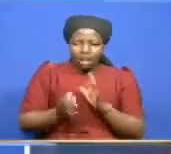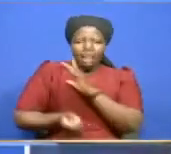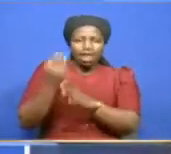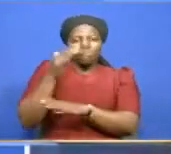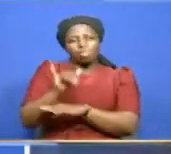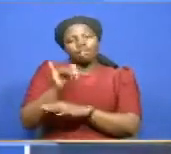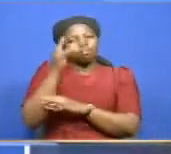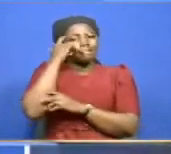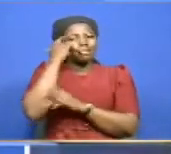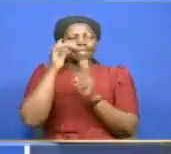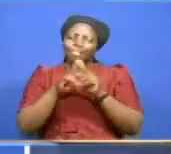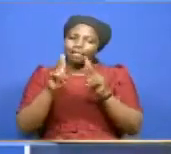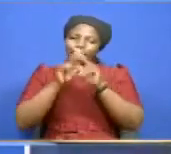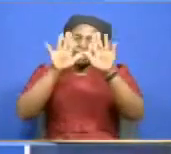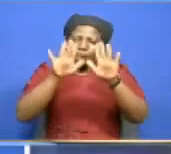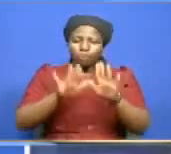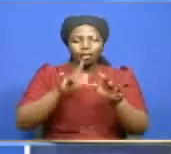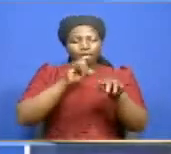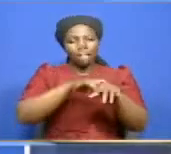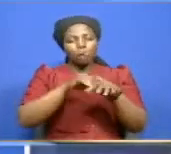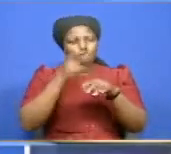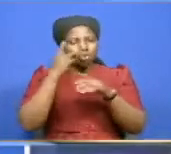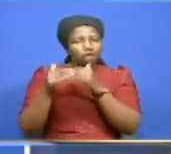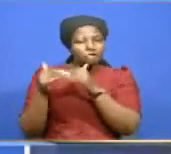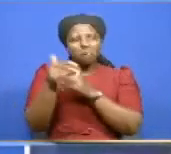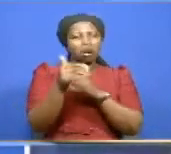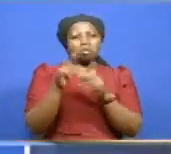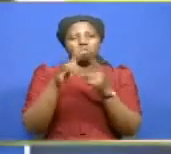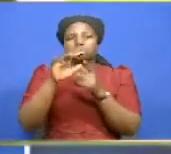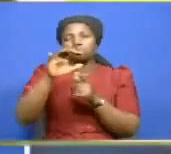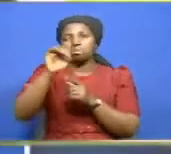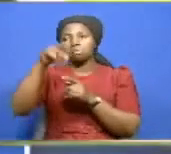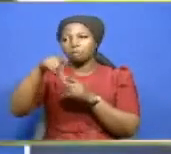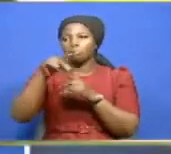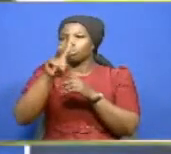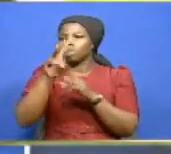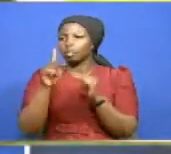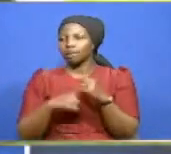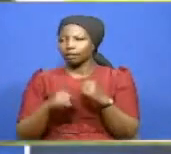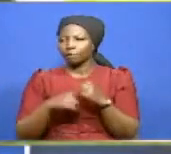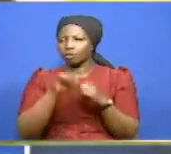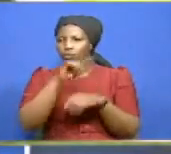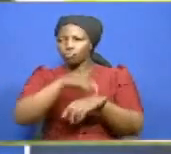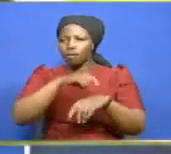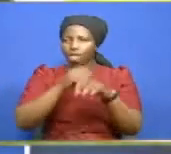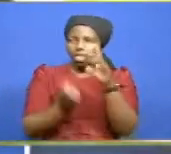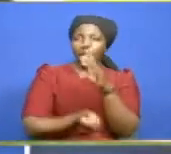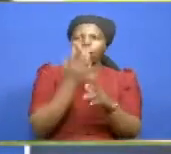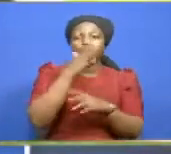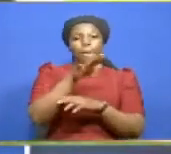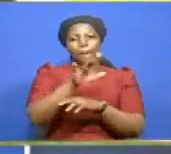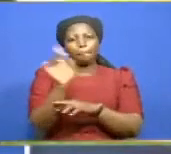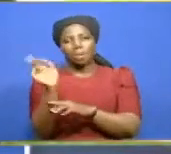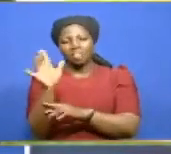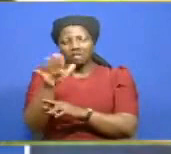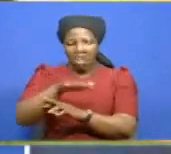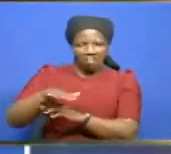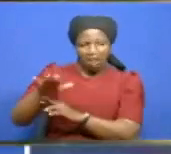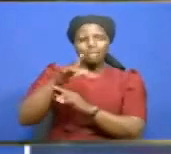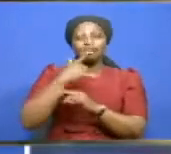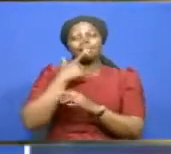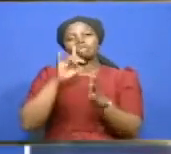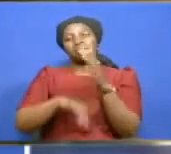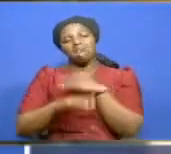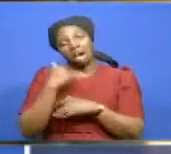think it's so important as we look ahead to COP26. It is during the launch that the Ministry of Environment revealed it had